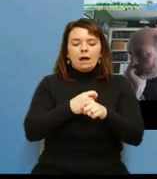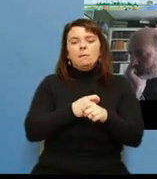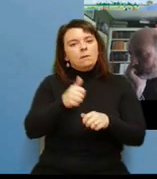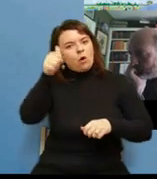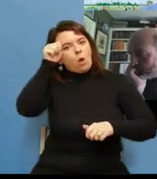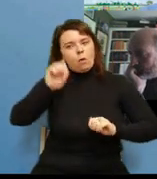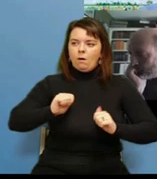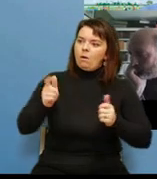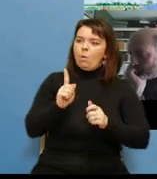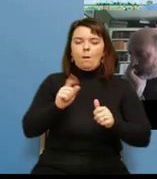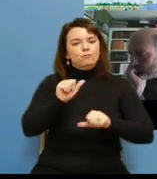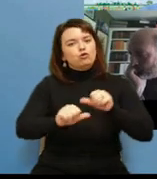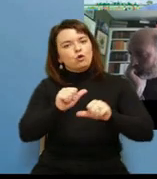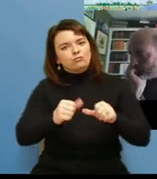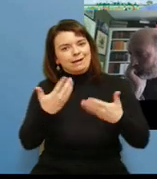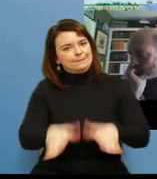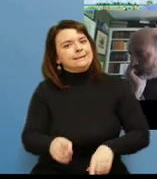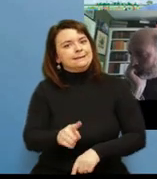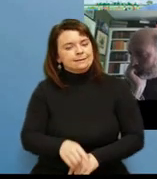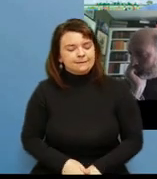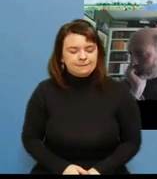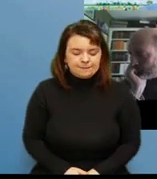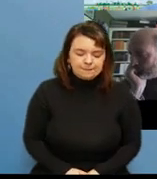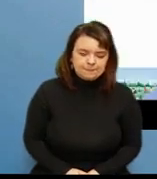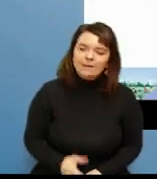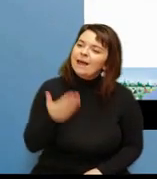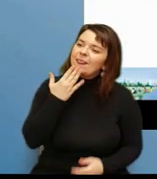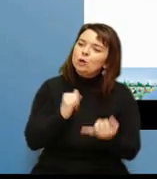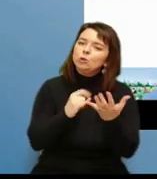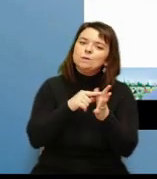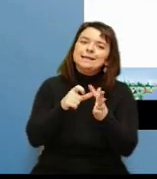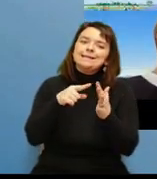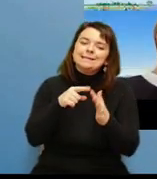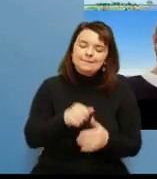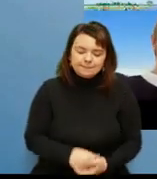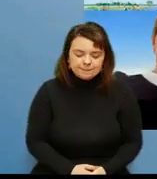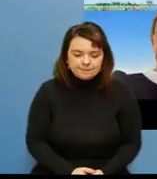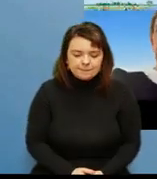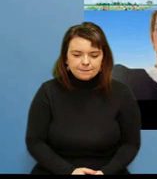progress made and still points outstanding. So thanks, Sadie.